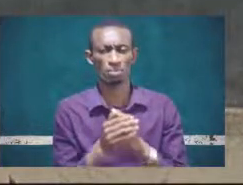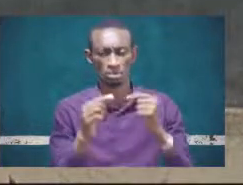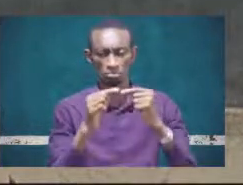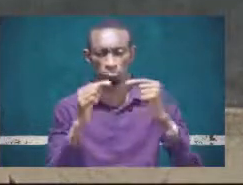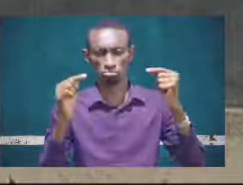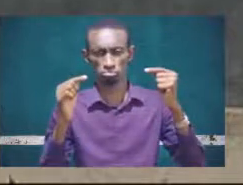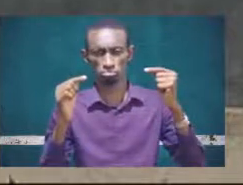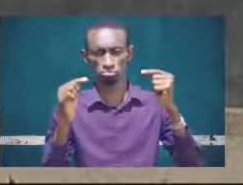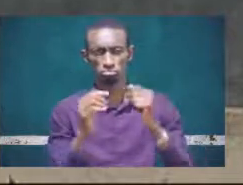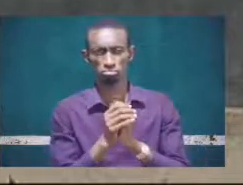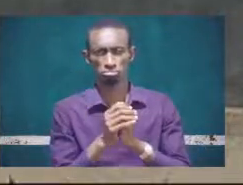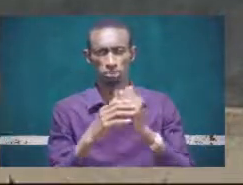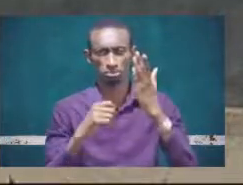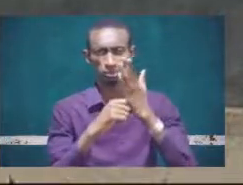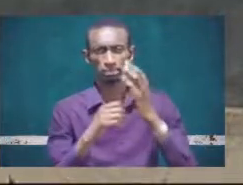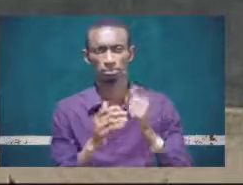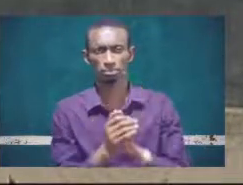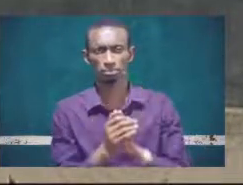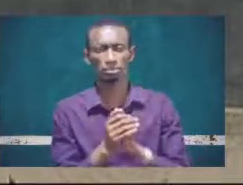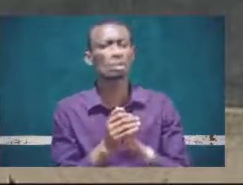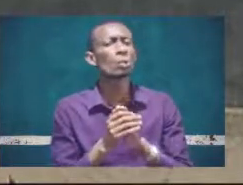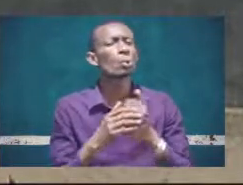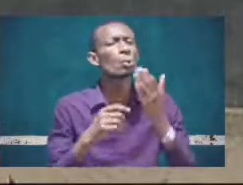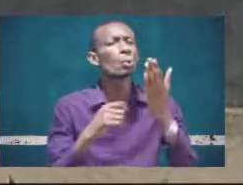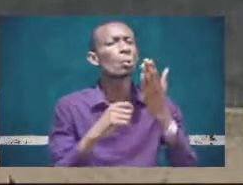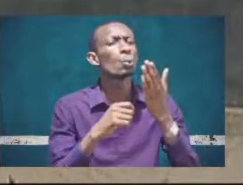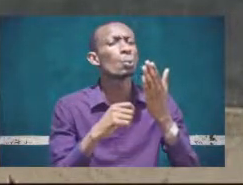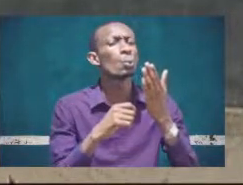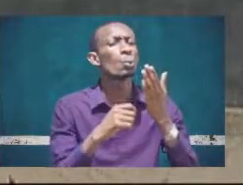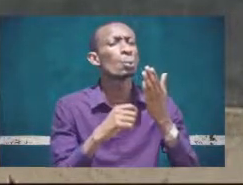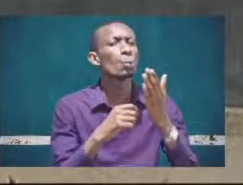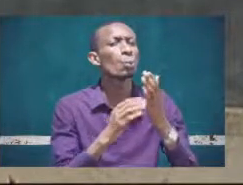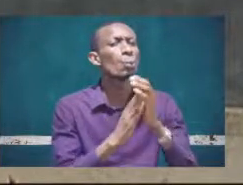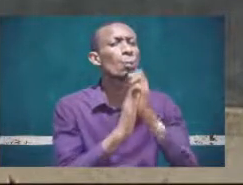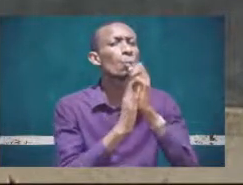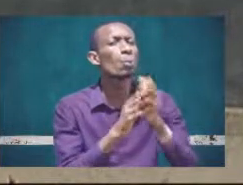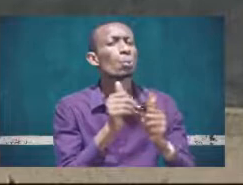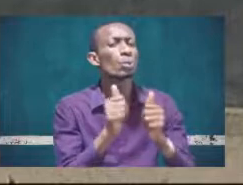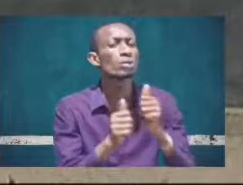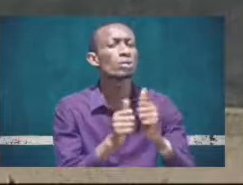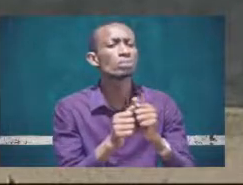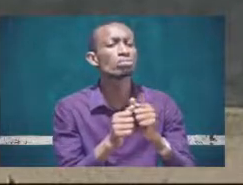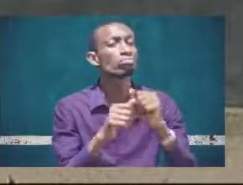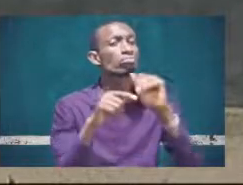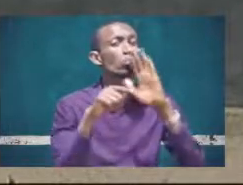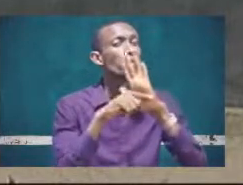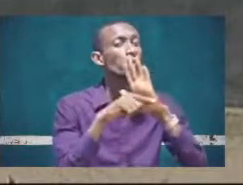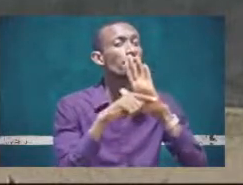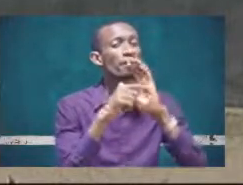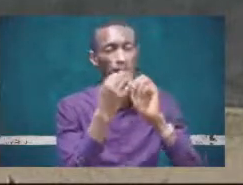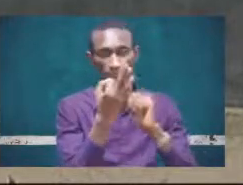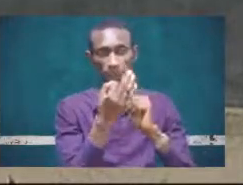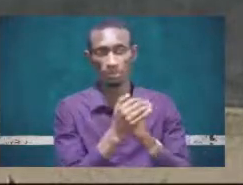sign of the leading coefficient. Leading coefficient is minus 3. As it is negative, the opposite sign will